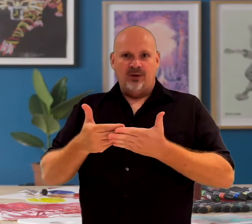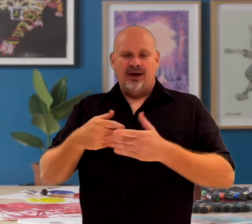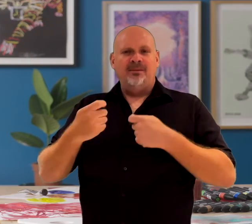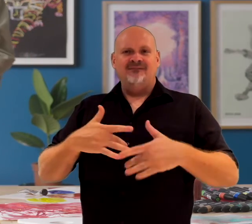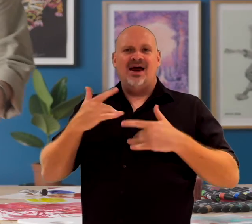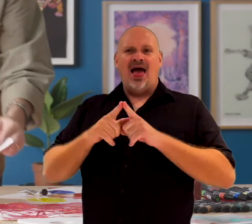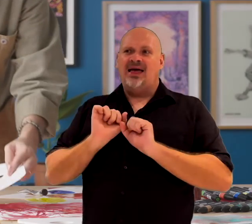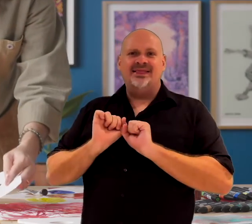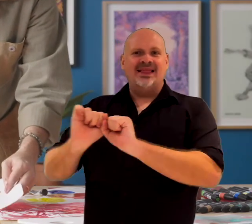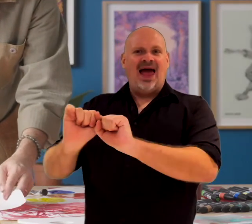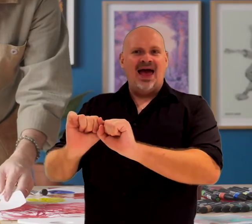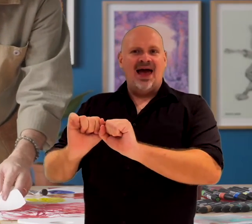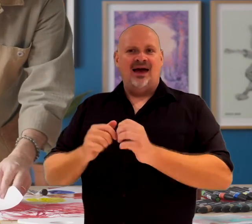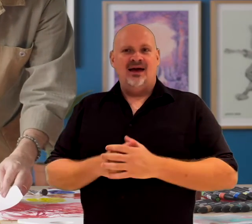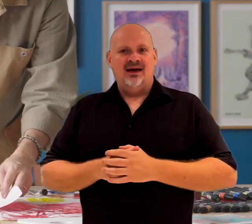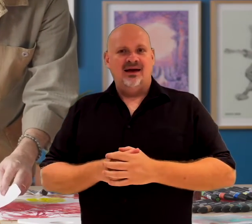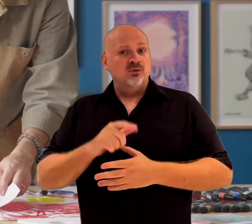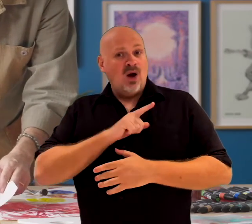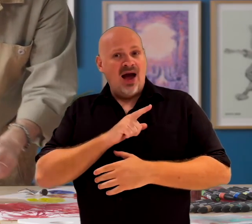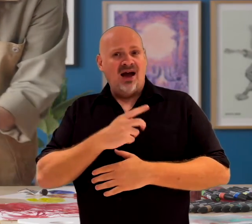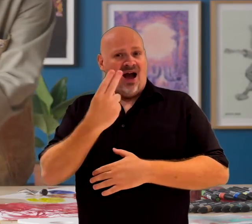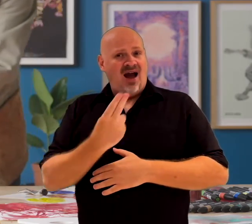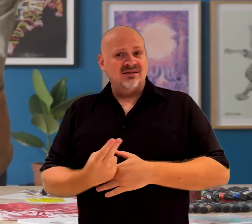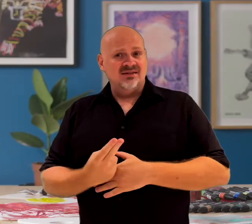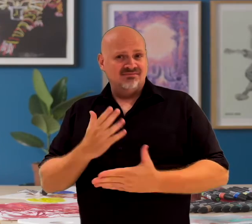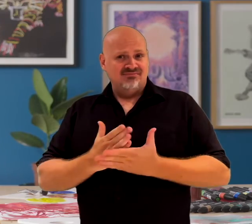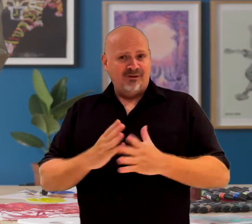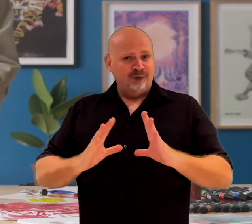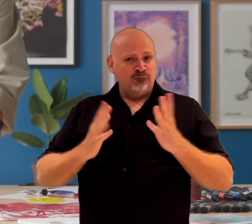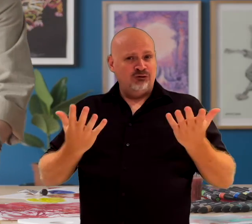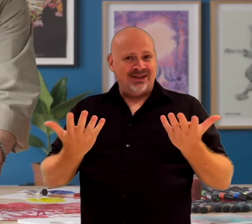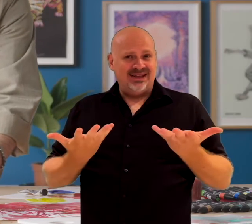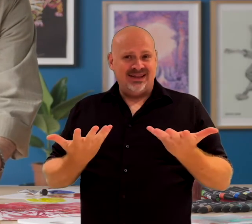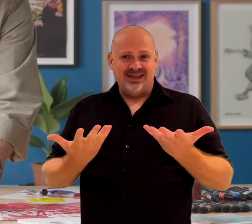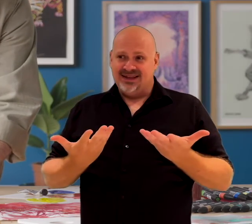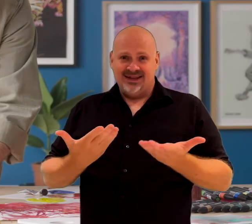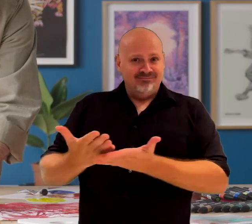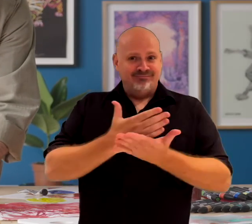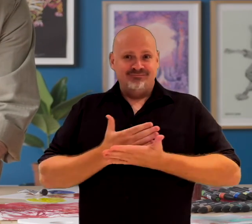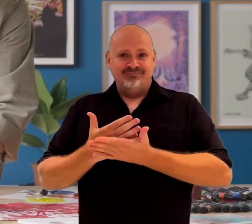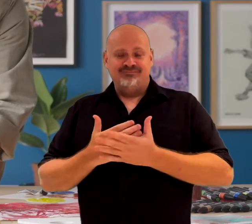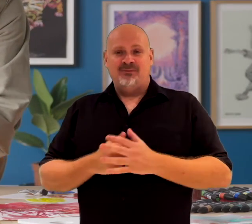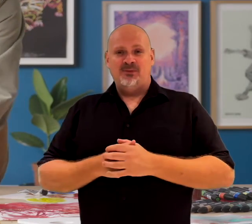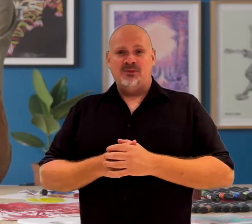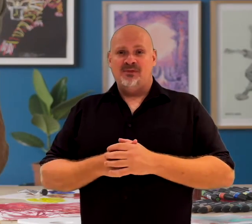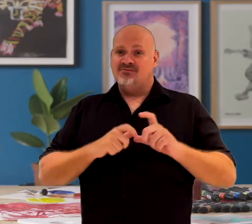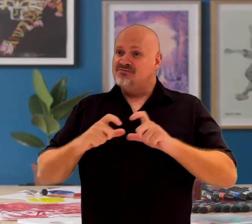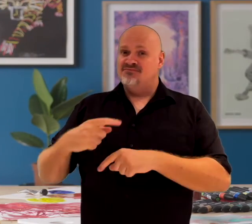that that was their language and that it belonged to them somehow. Because art is very free that way, you know.